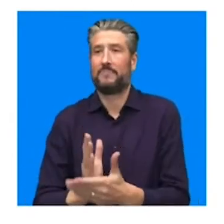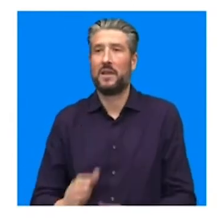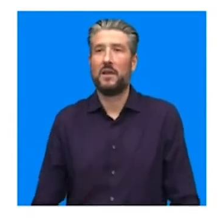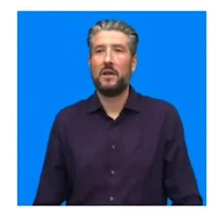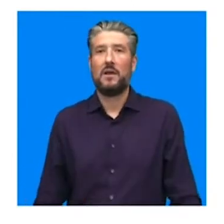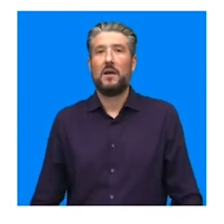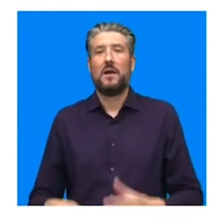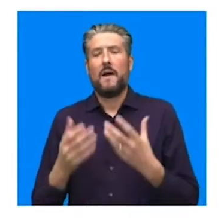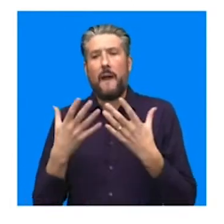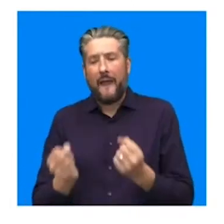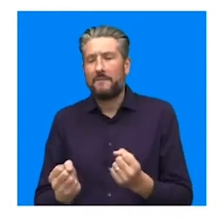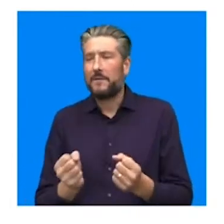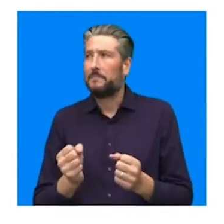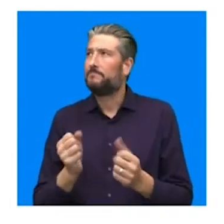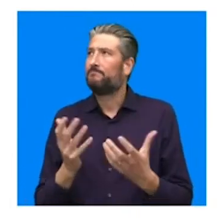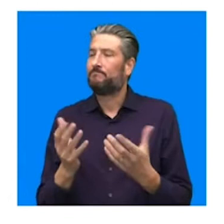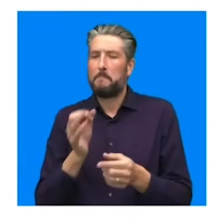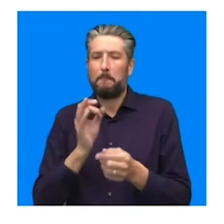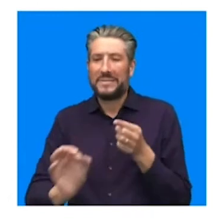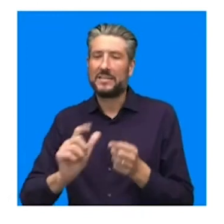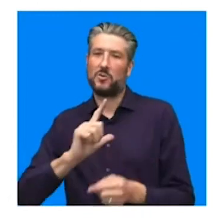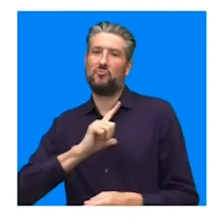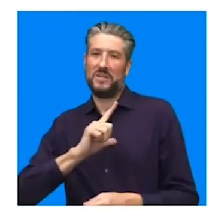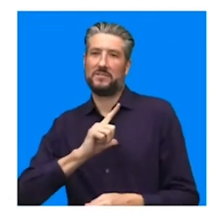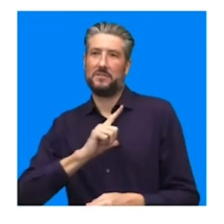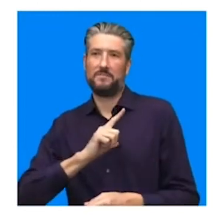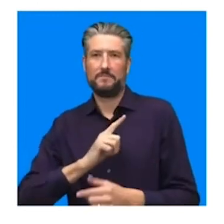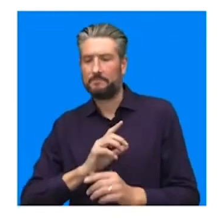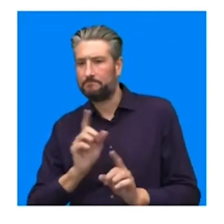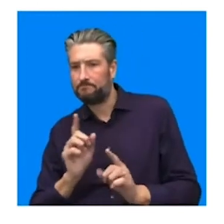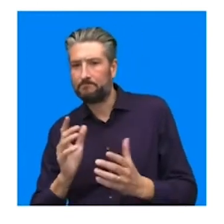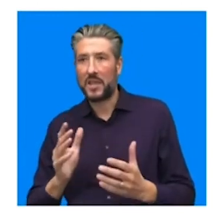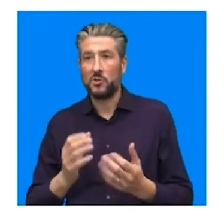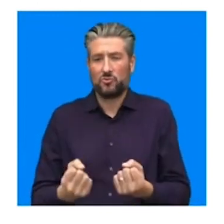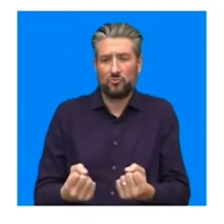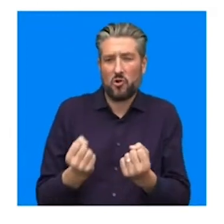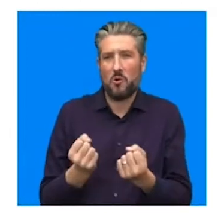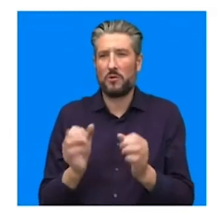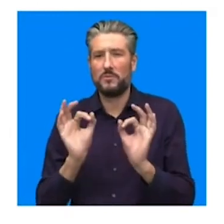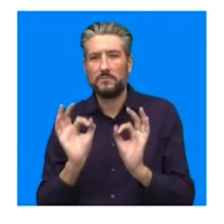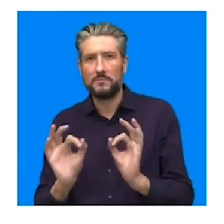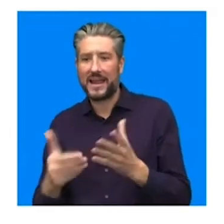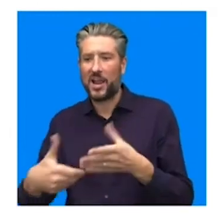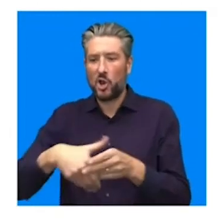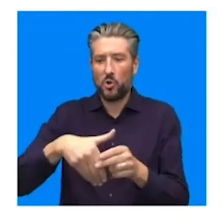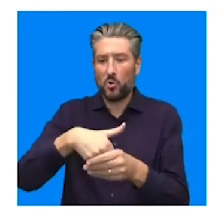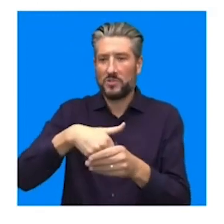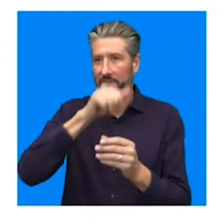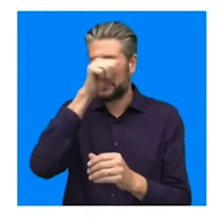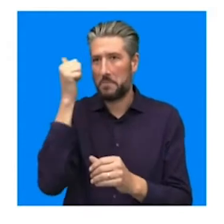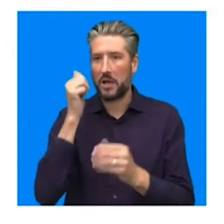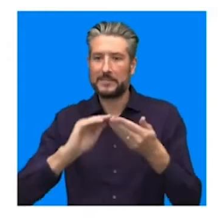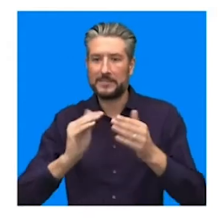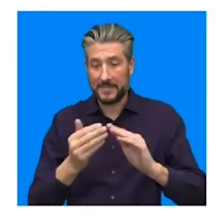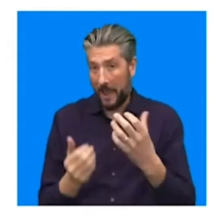defining characteristics, I would say, of what is a strong, inclusive smart city. And we've created a set of tools, and one of them